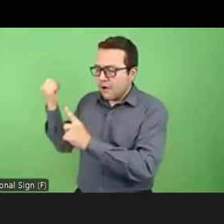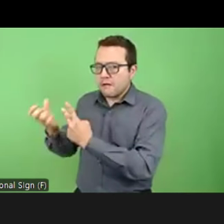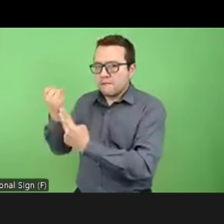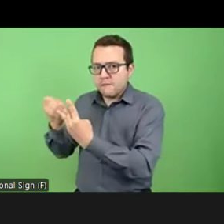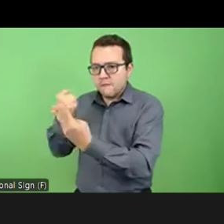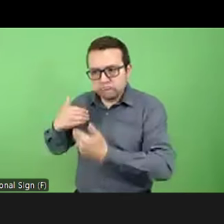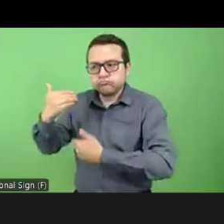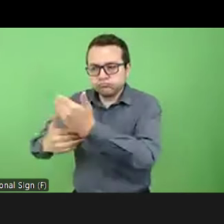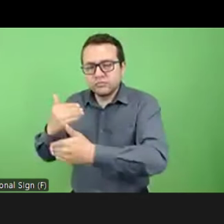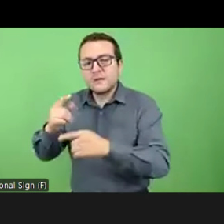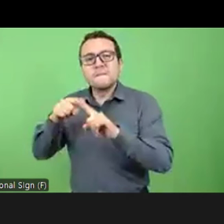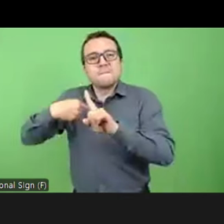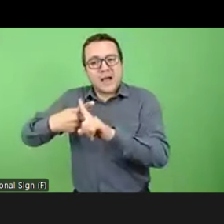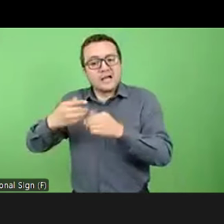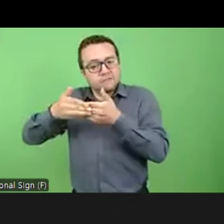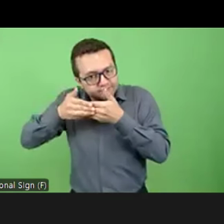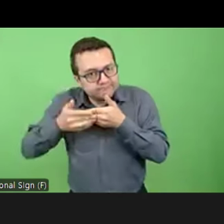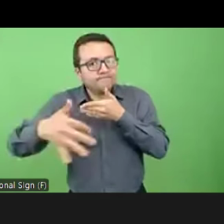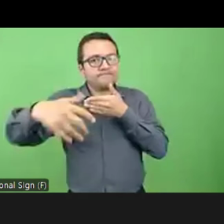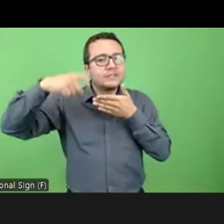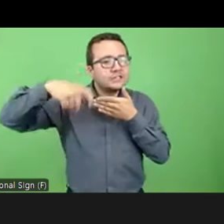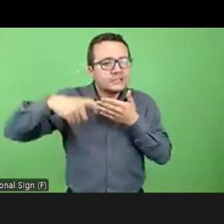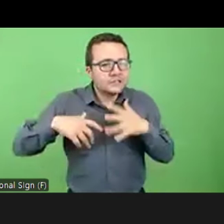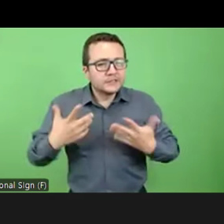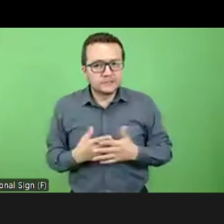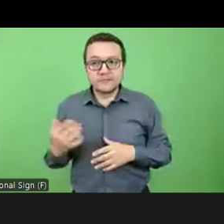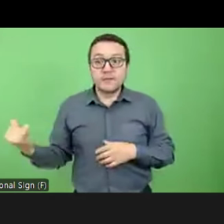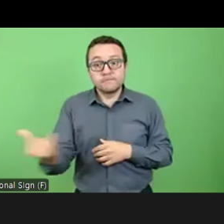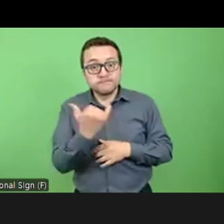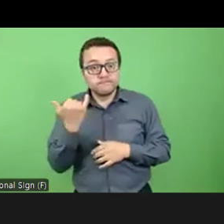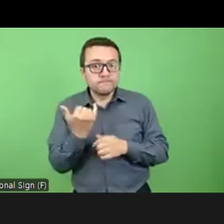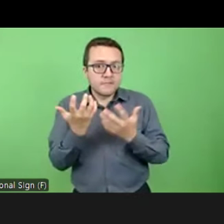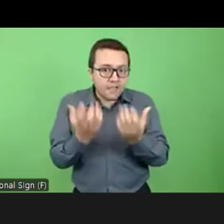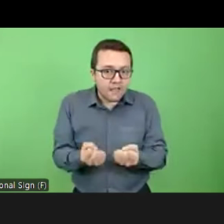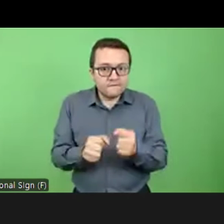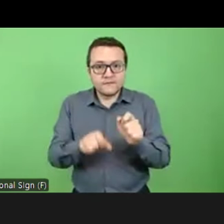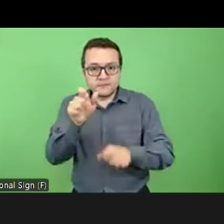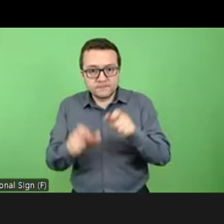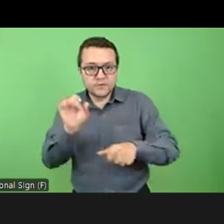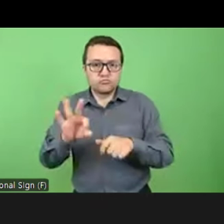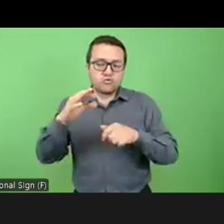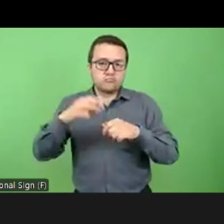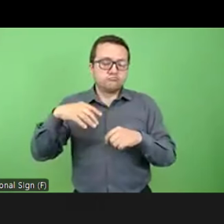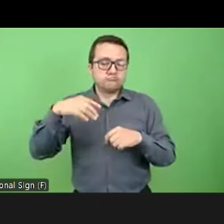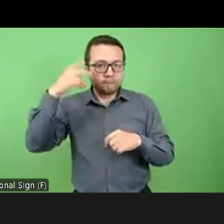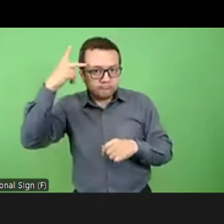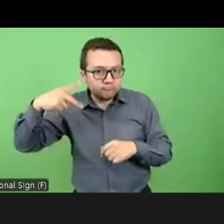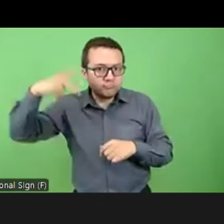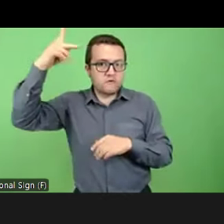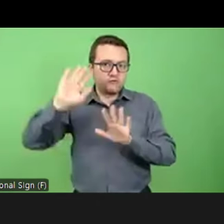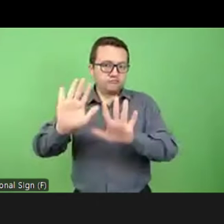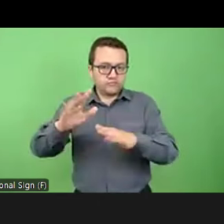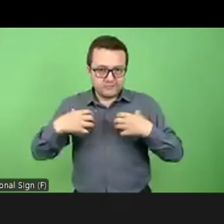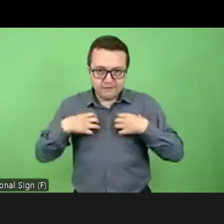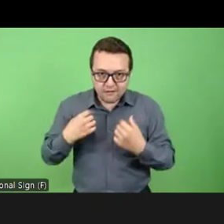diversa we have de an responsables audience de políticas that is públicas, direct to those that are organizaciones de responsible of salud, investigadores, health, organizadores de la sociedad civil researchers, y